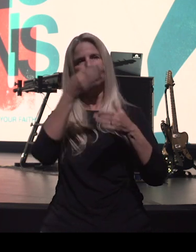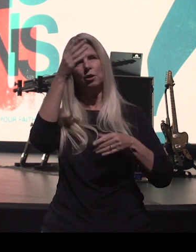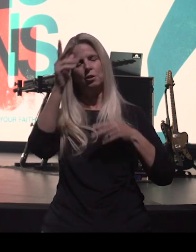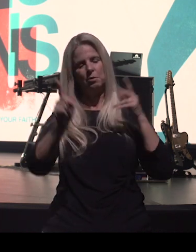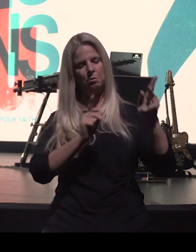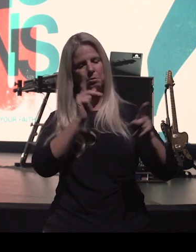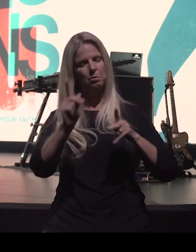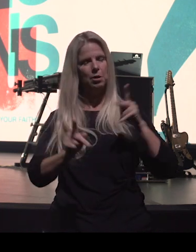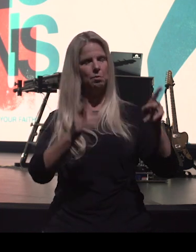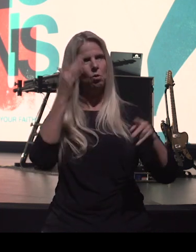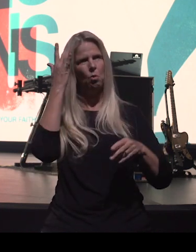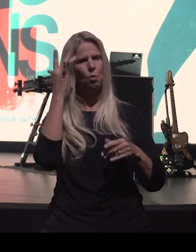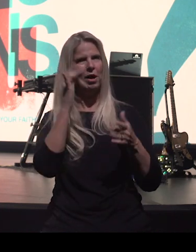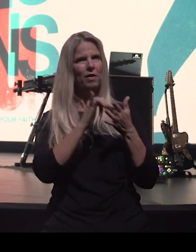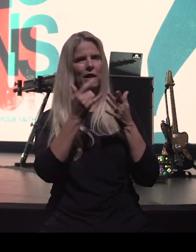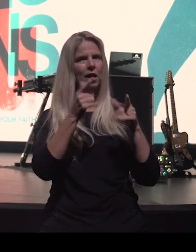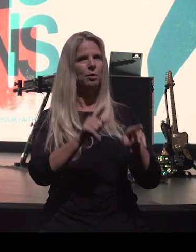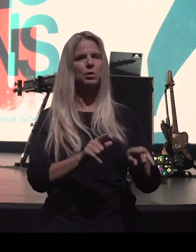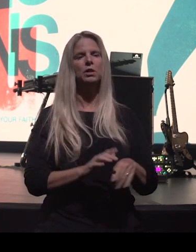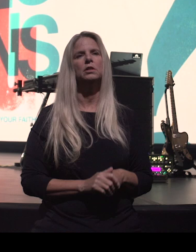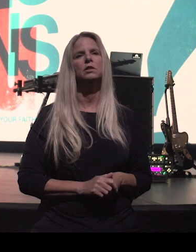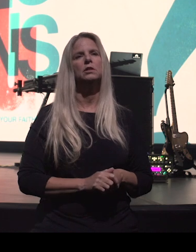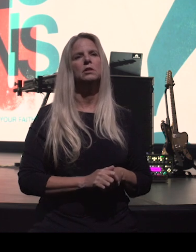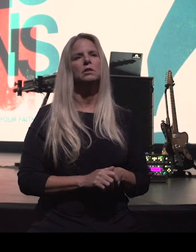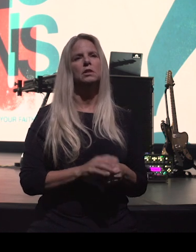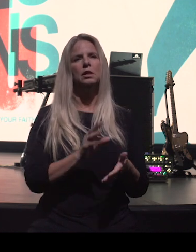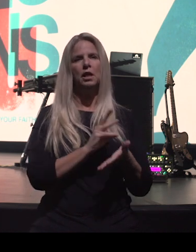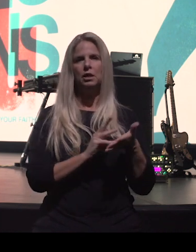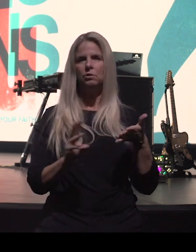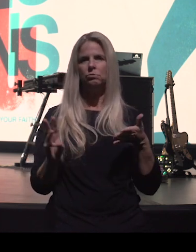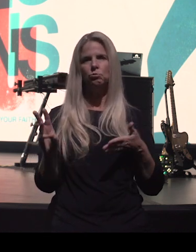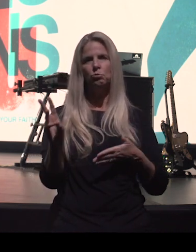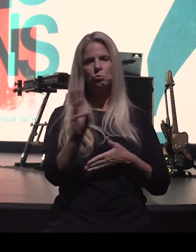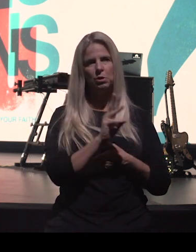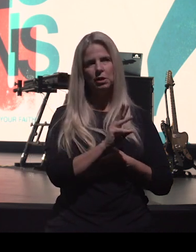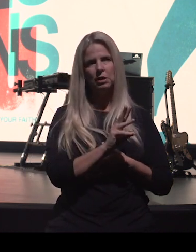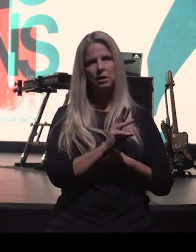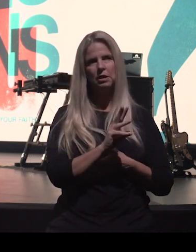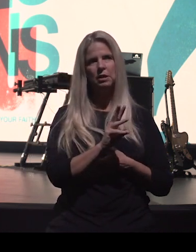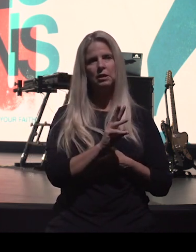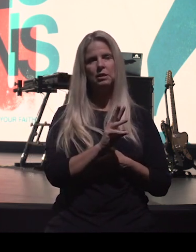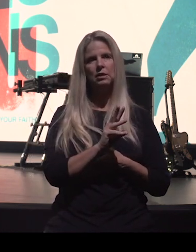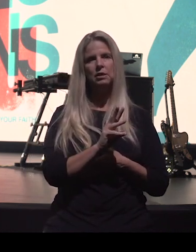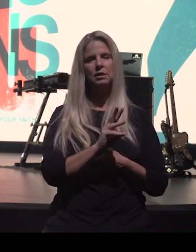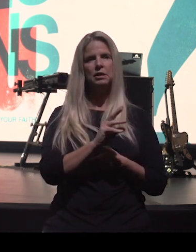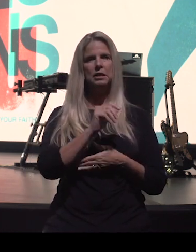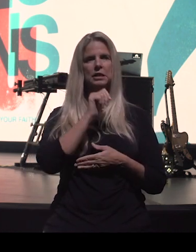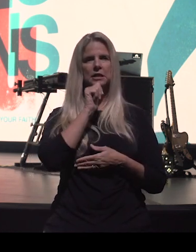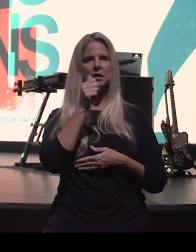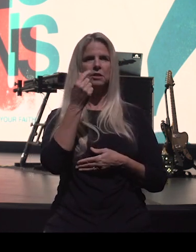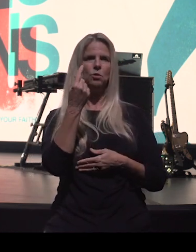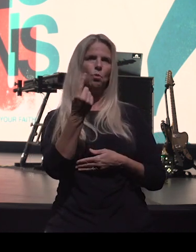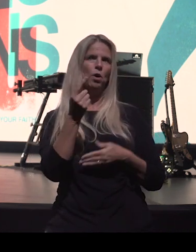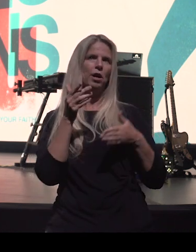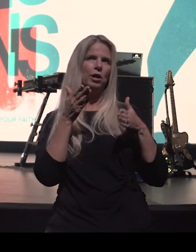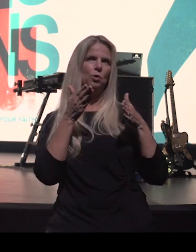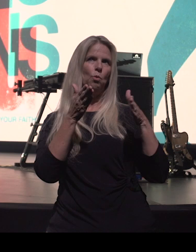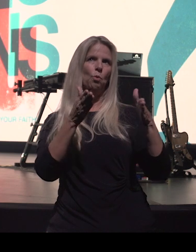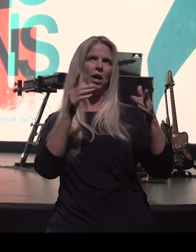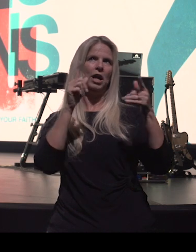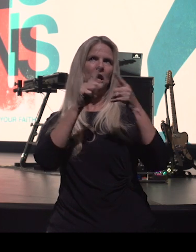happen? We're going to talk about that. Week six, we're going to talk about, doesn't one way to God through Jesus, doesn't that seem a little